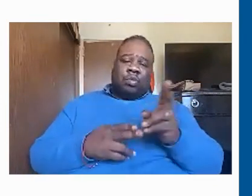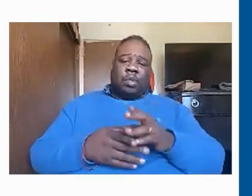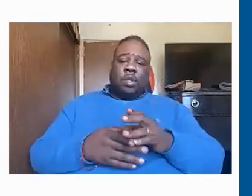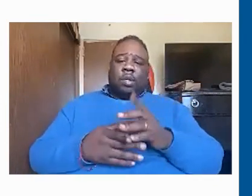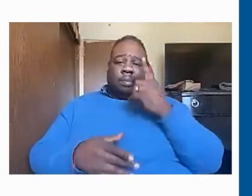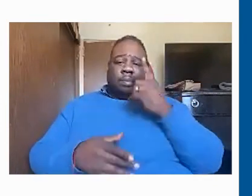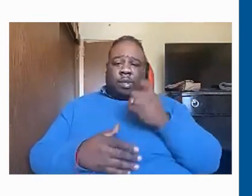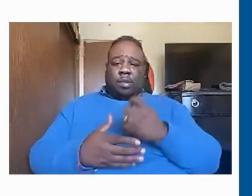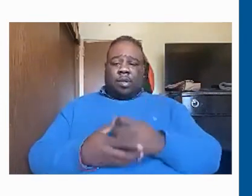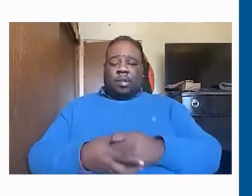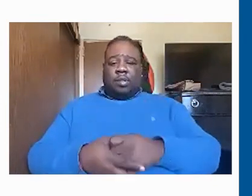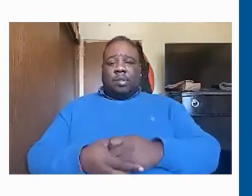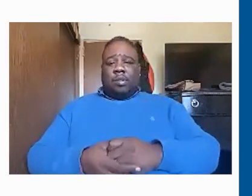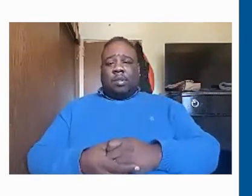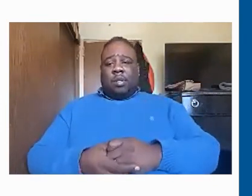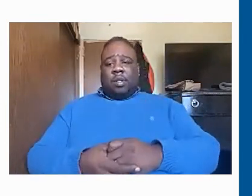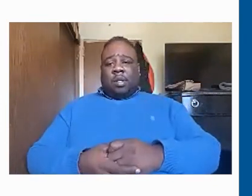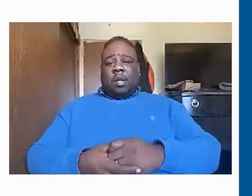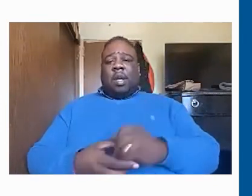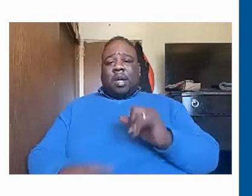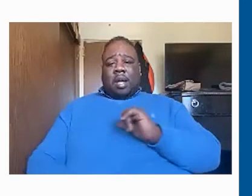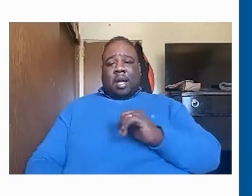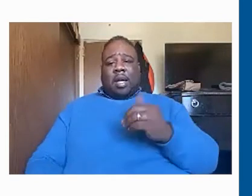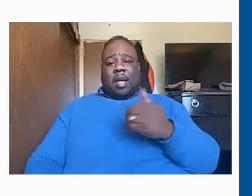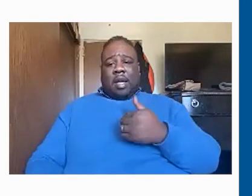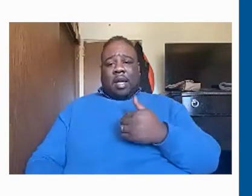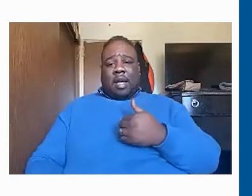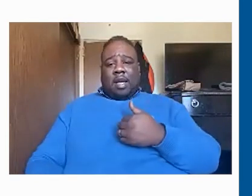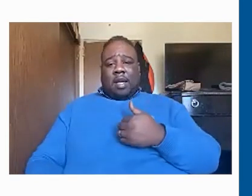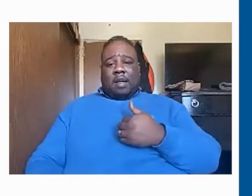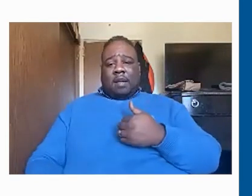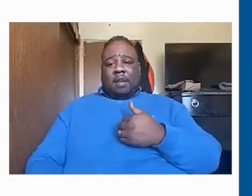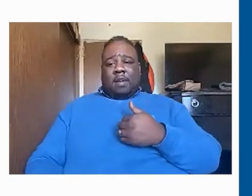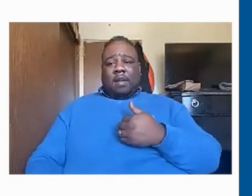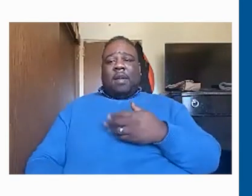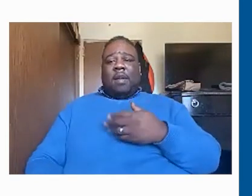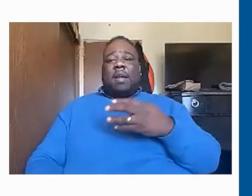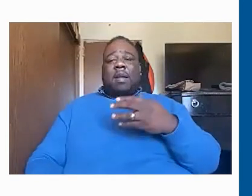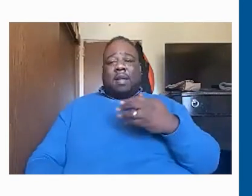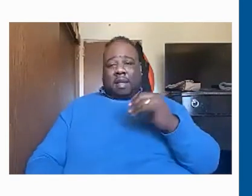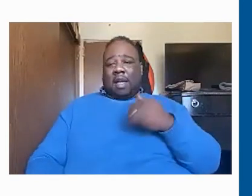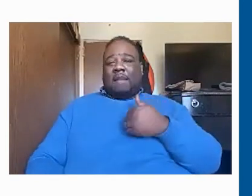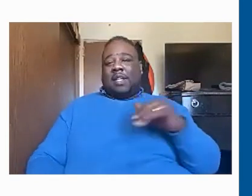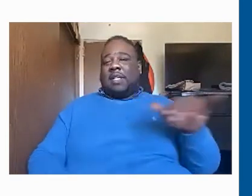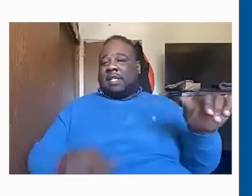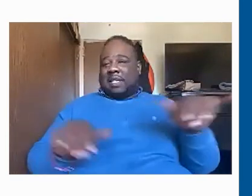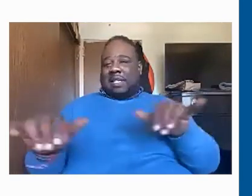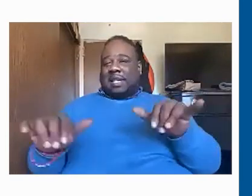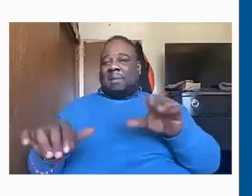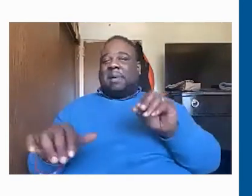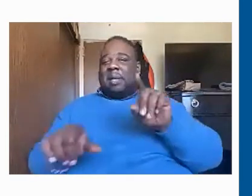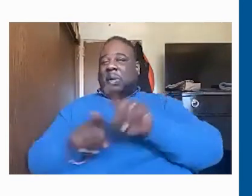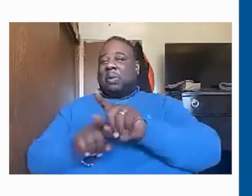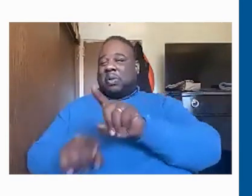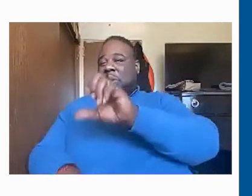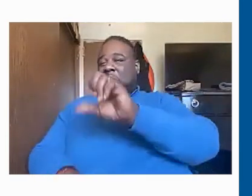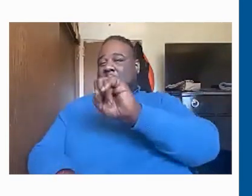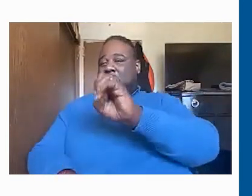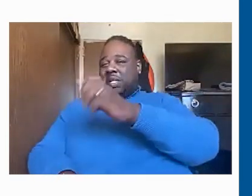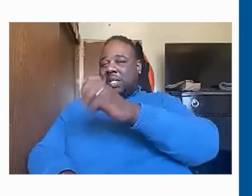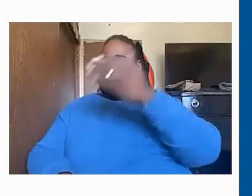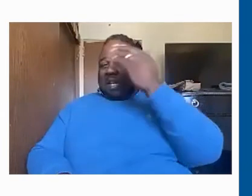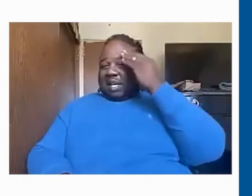have this saying that Jose is very familiar with. I'd rather be a fool that's prepared than an unprepared fool.